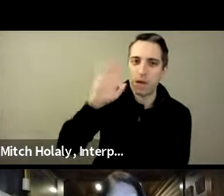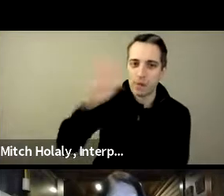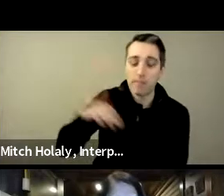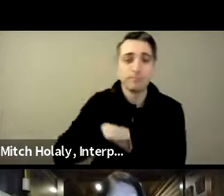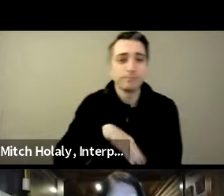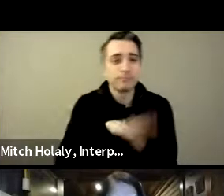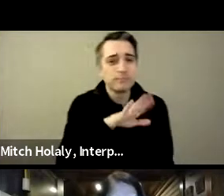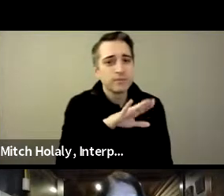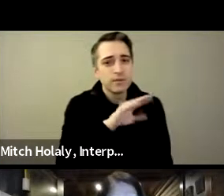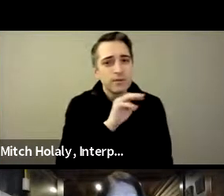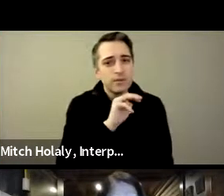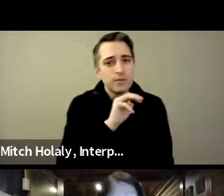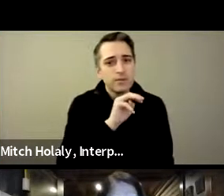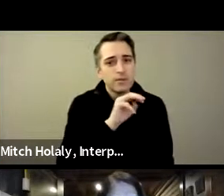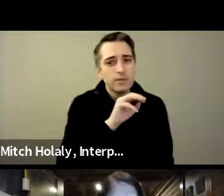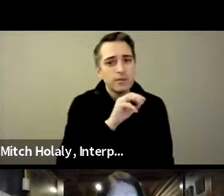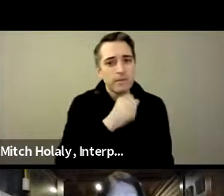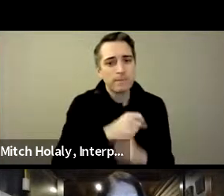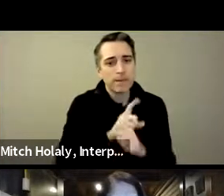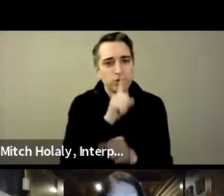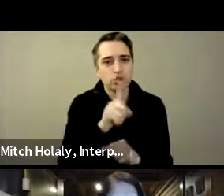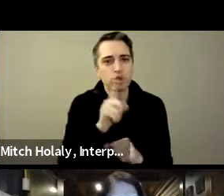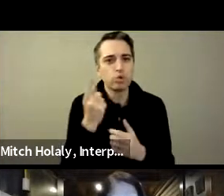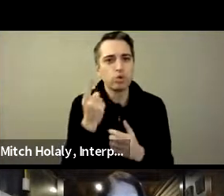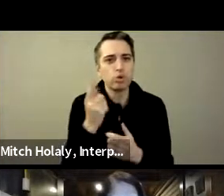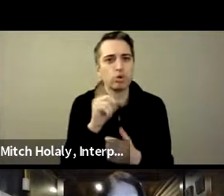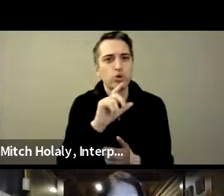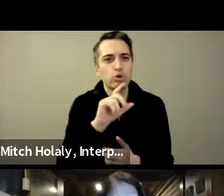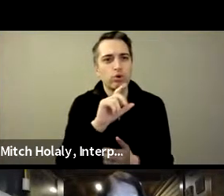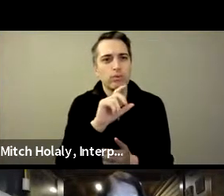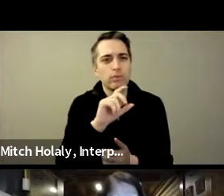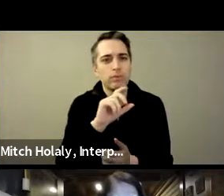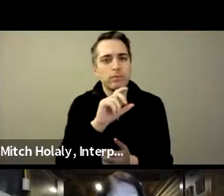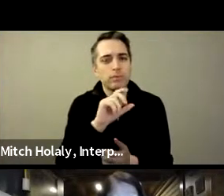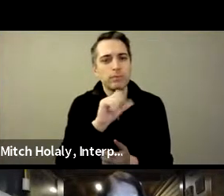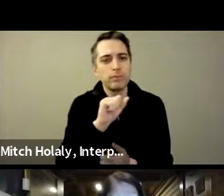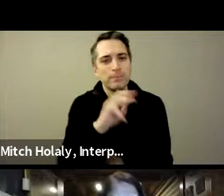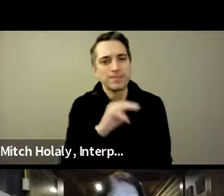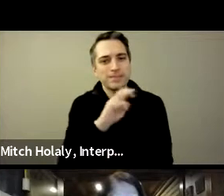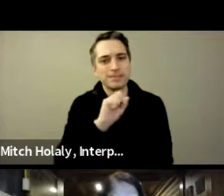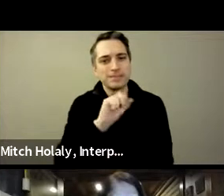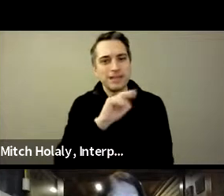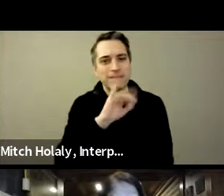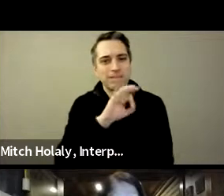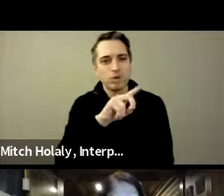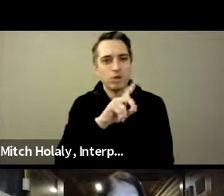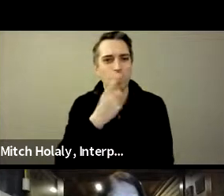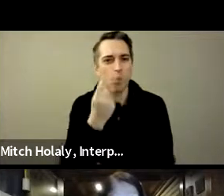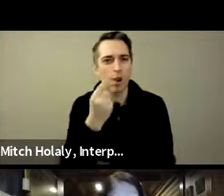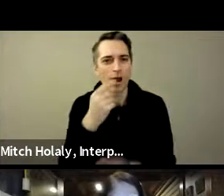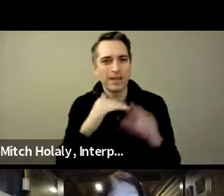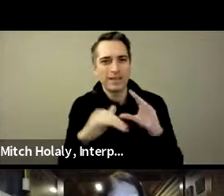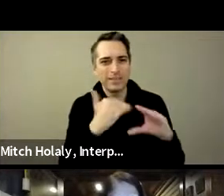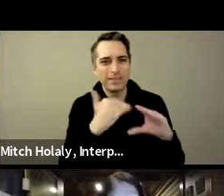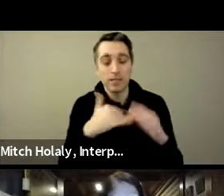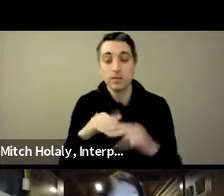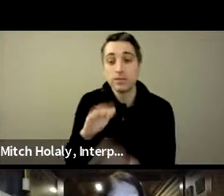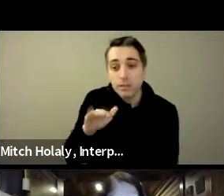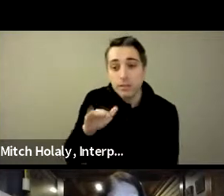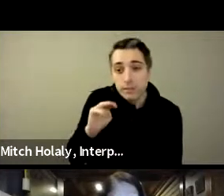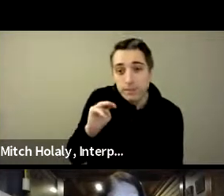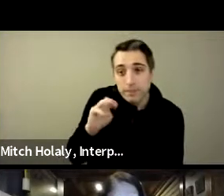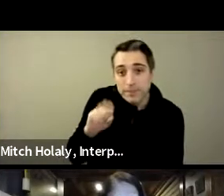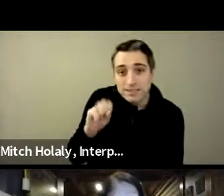you just give the email address that she would submit those to, please? Thank you, Madam Chair. Ms. Marin,